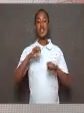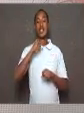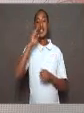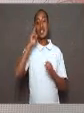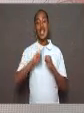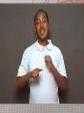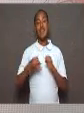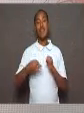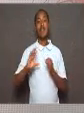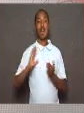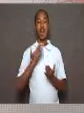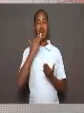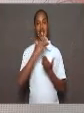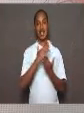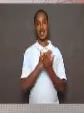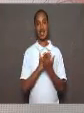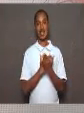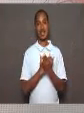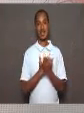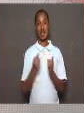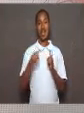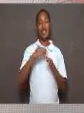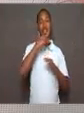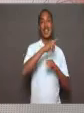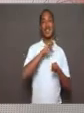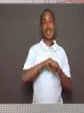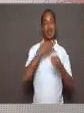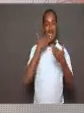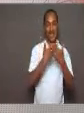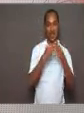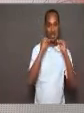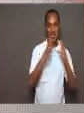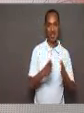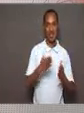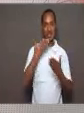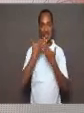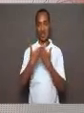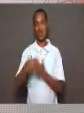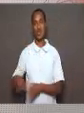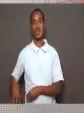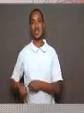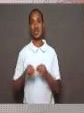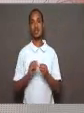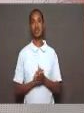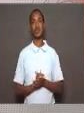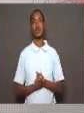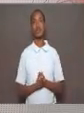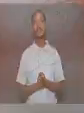us to the end of the lesson. Until next time, thank you, teacher. Thank you, students.